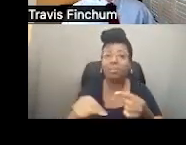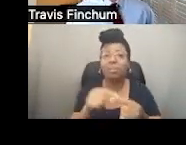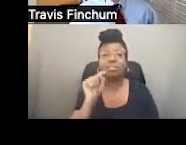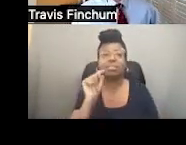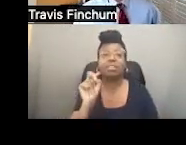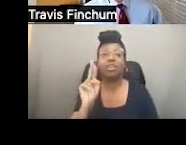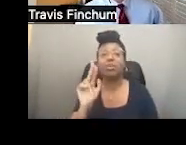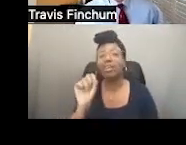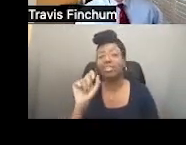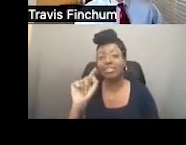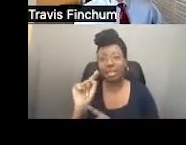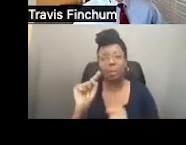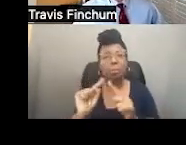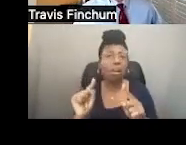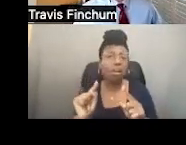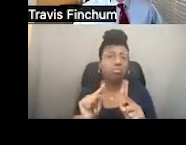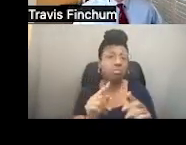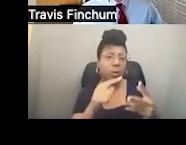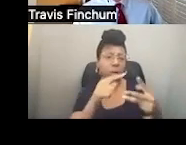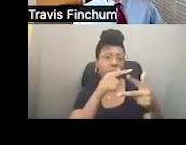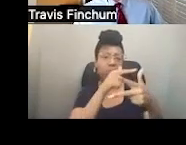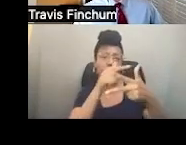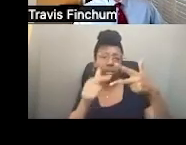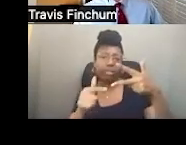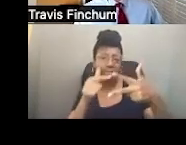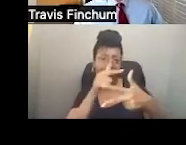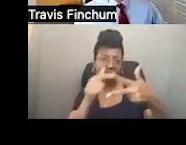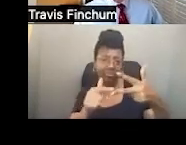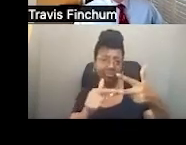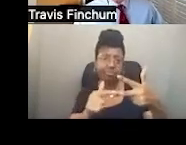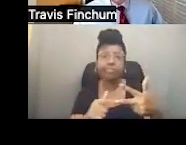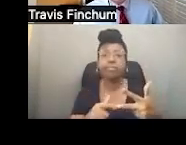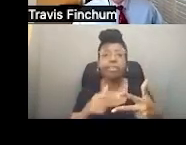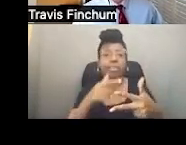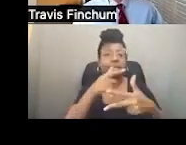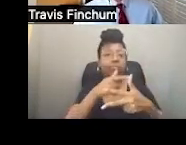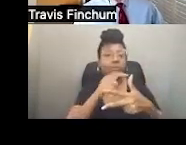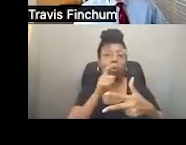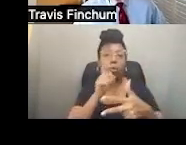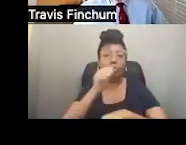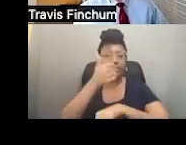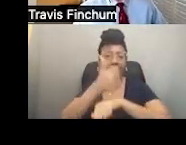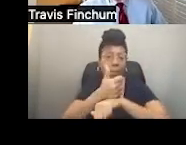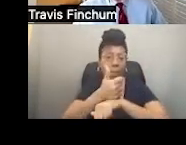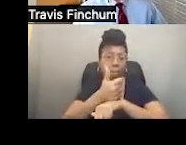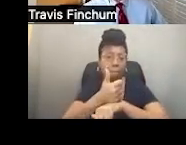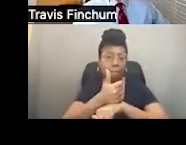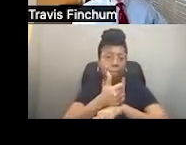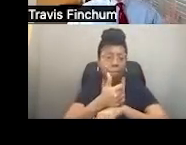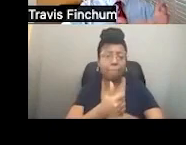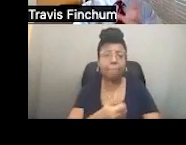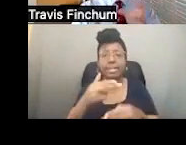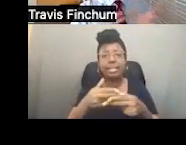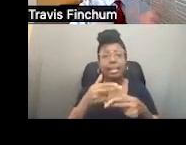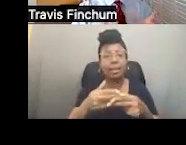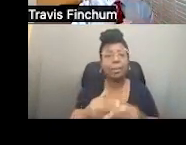in essence, there are three parties to every kind of trust. There's whoever is setting it up. We call them the settlor or the